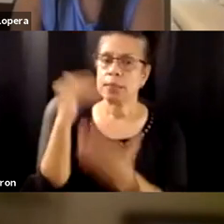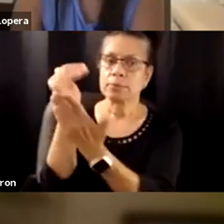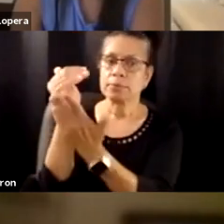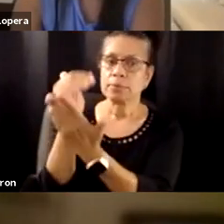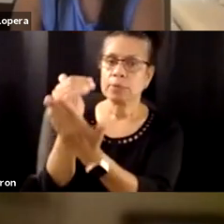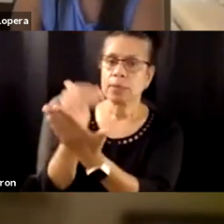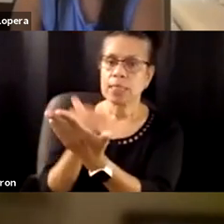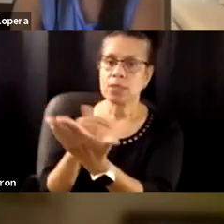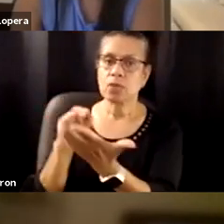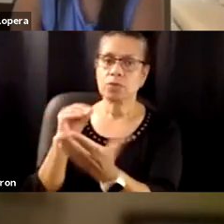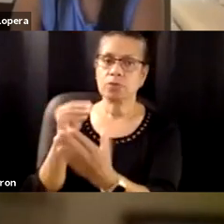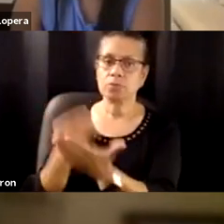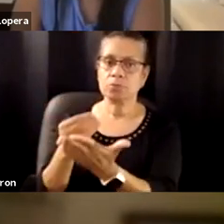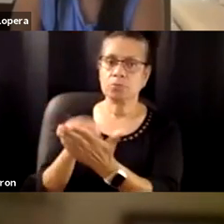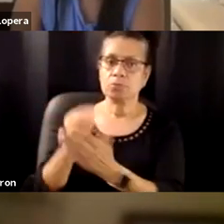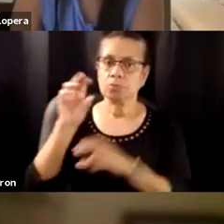investments